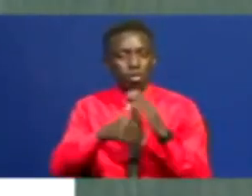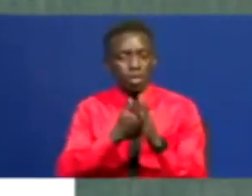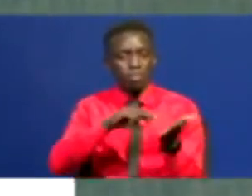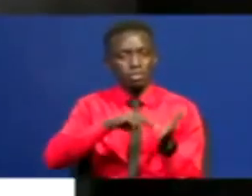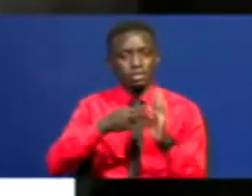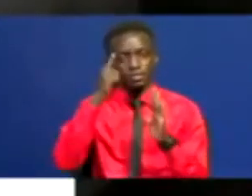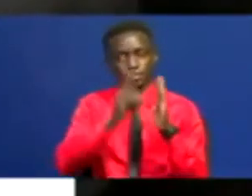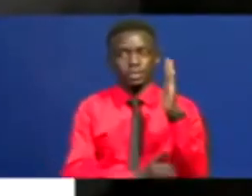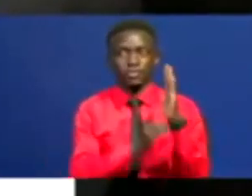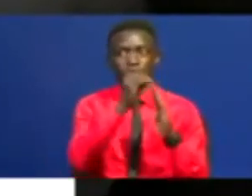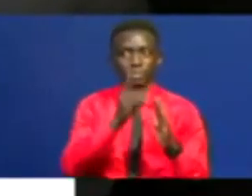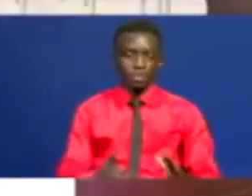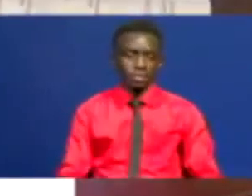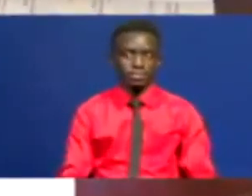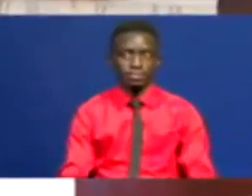maendeleo.